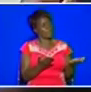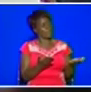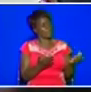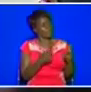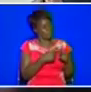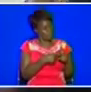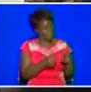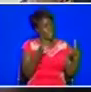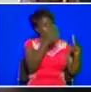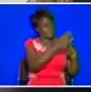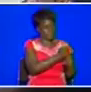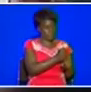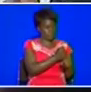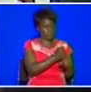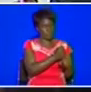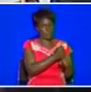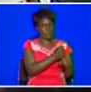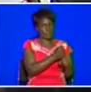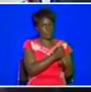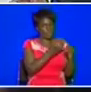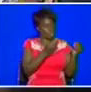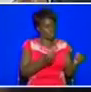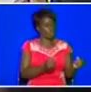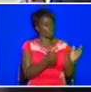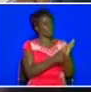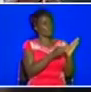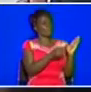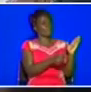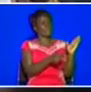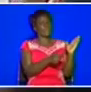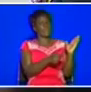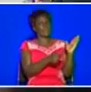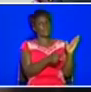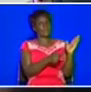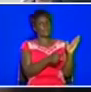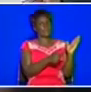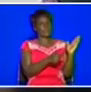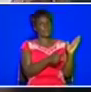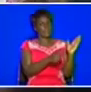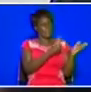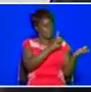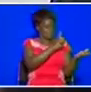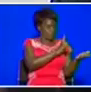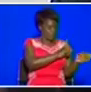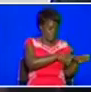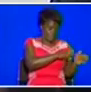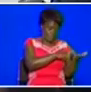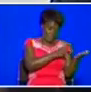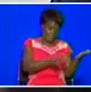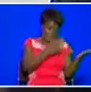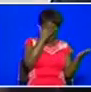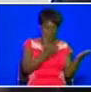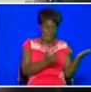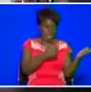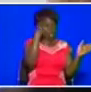begin to realize that is you must arrest the attrition. Okay? And the reason why they drop out? It's fees. It's